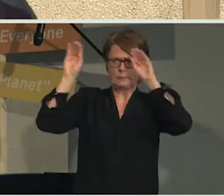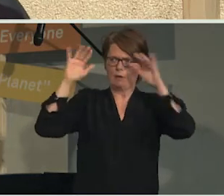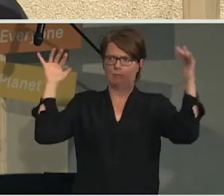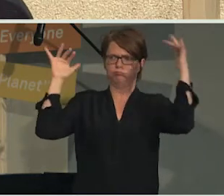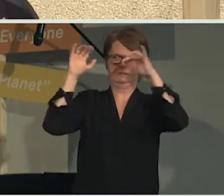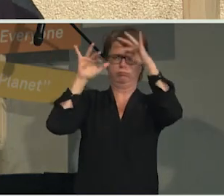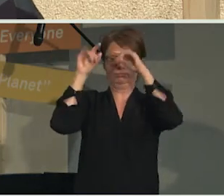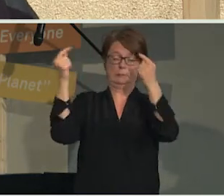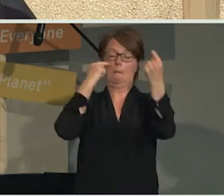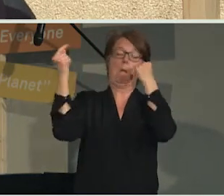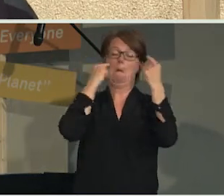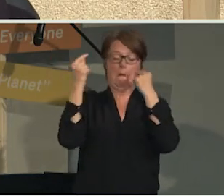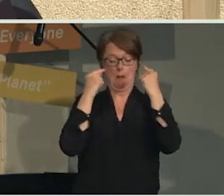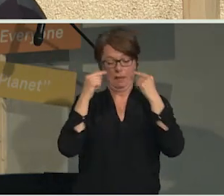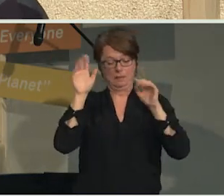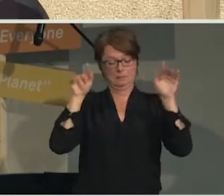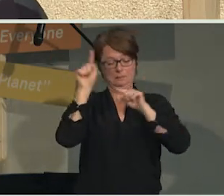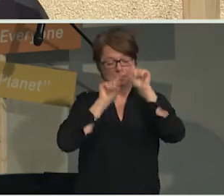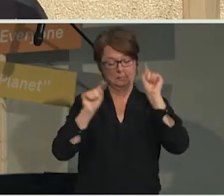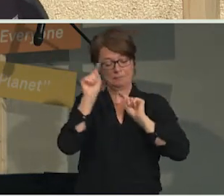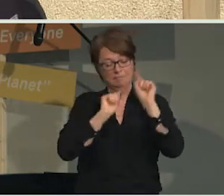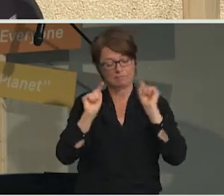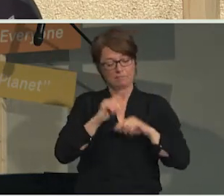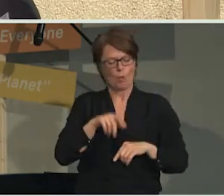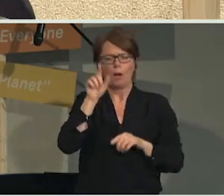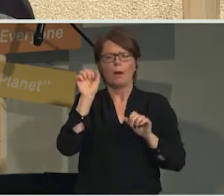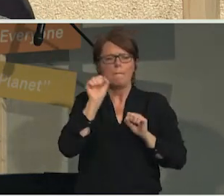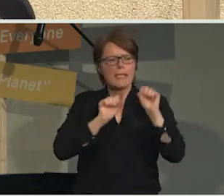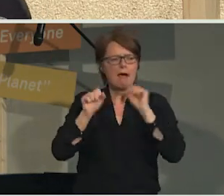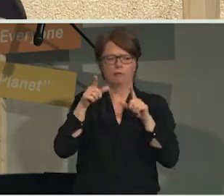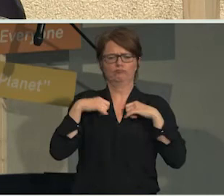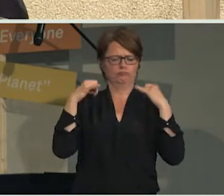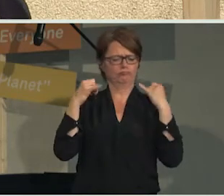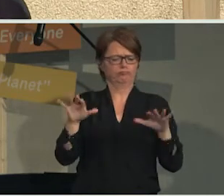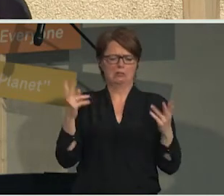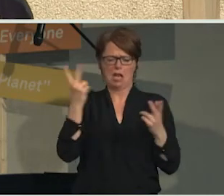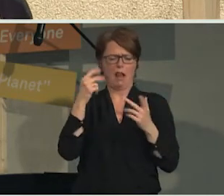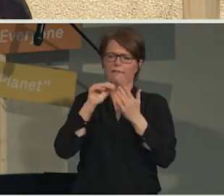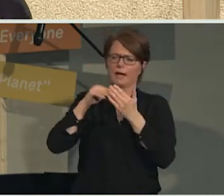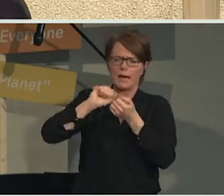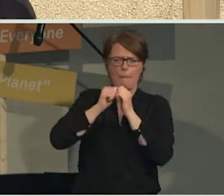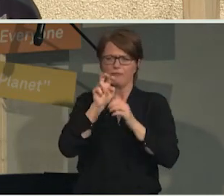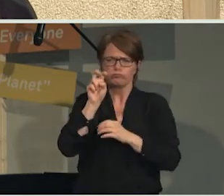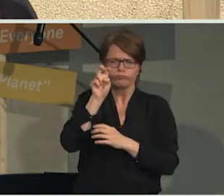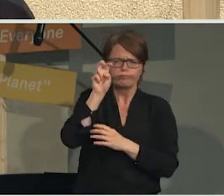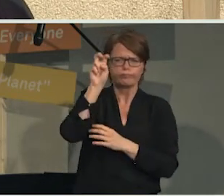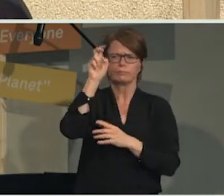that bear know what to do when? At that moment, that diminished in